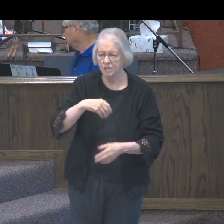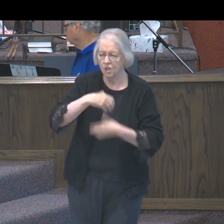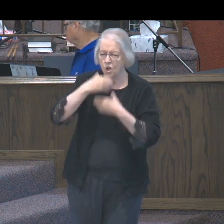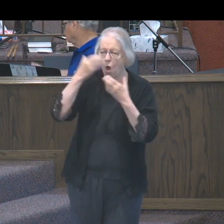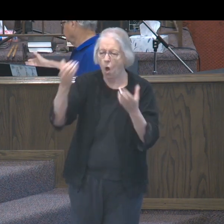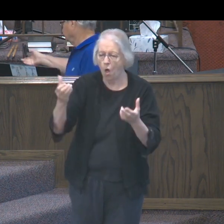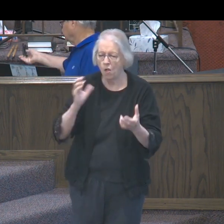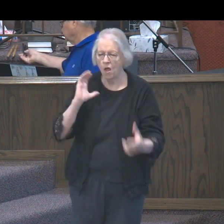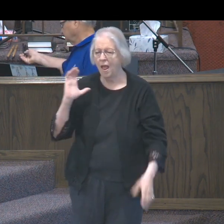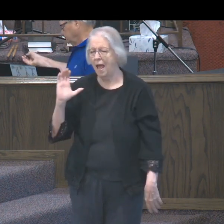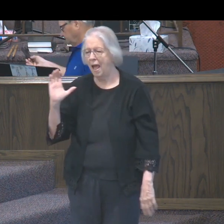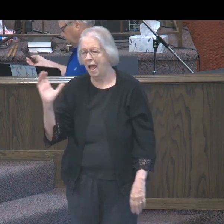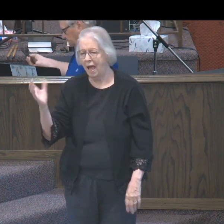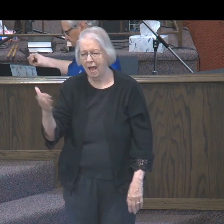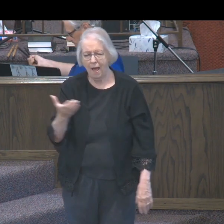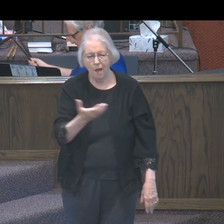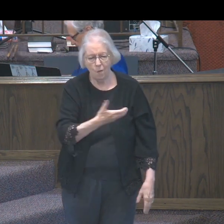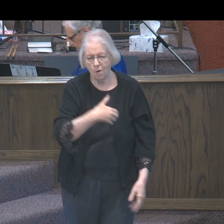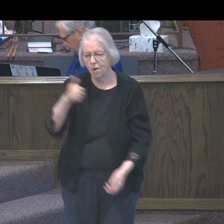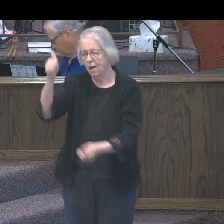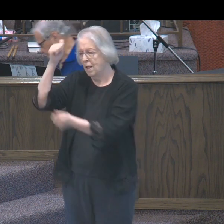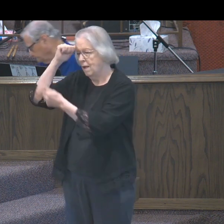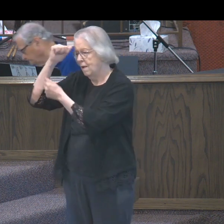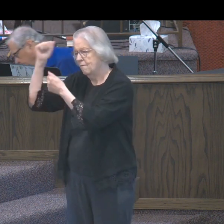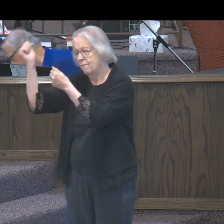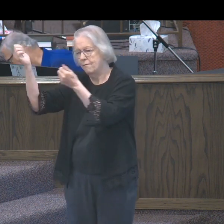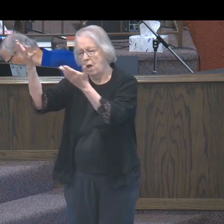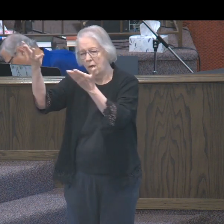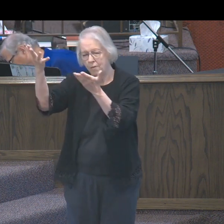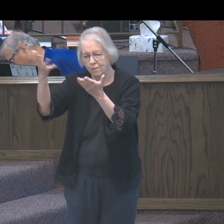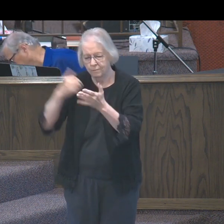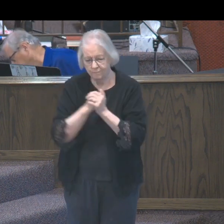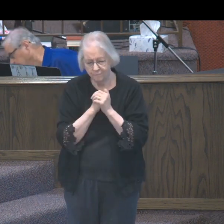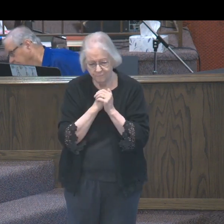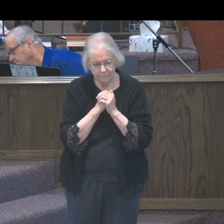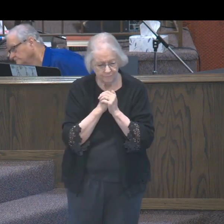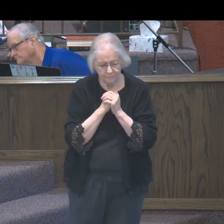Dad and to glorify his name.